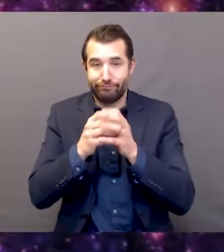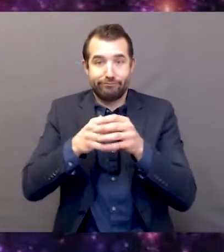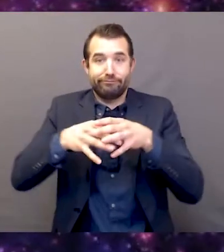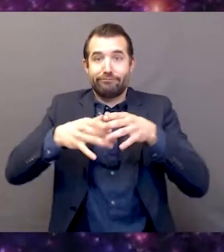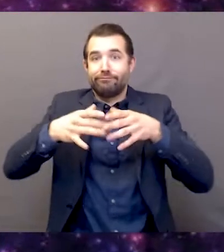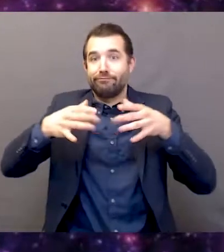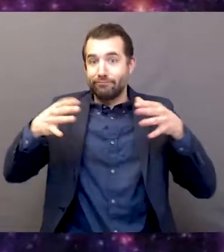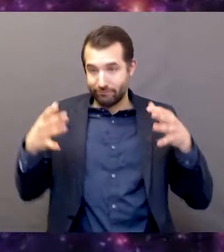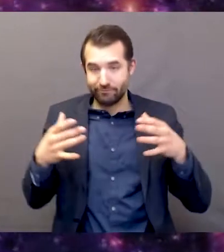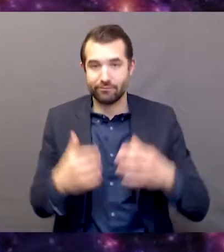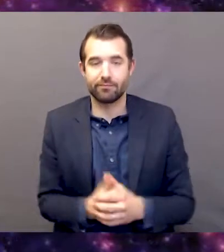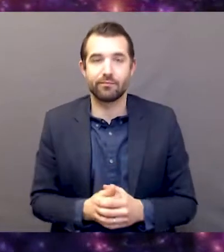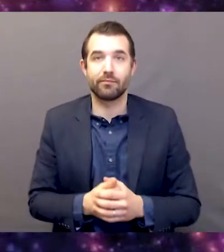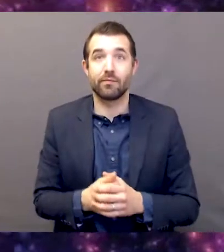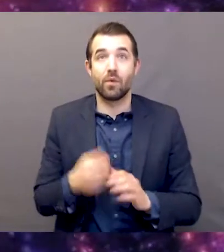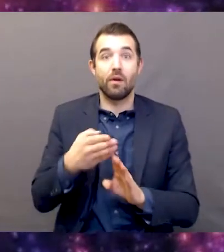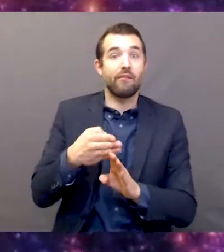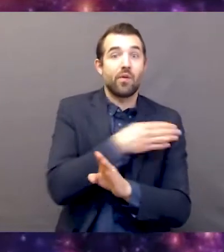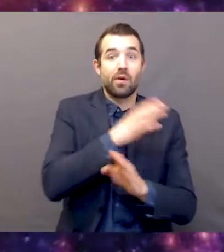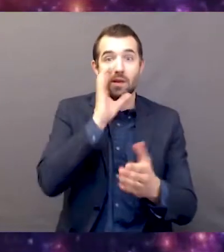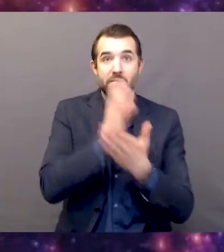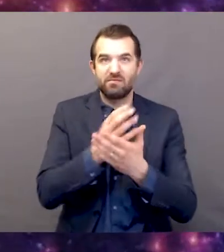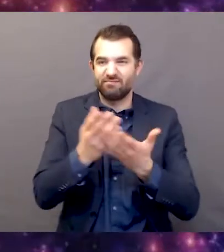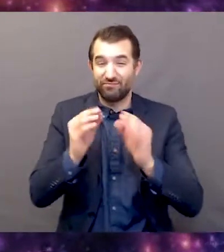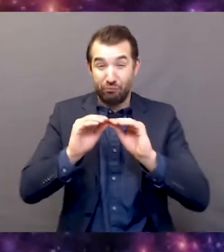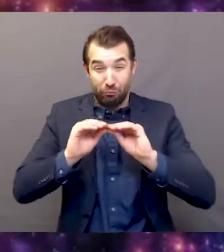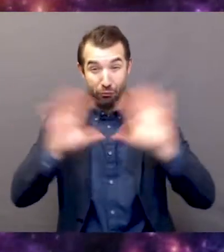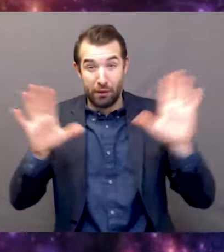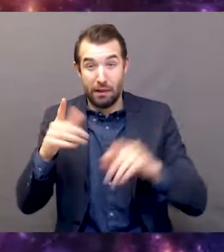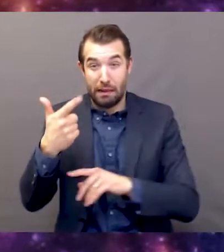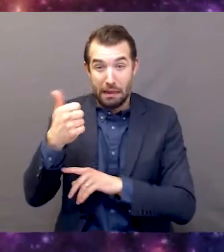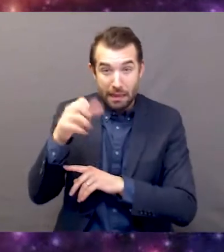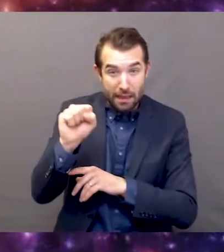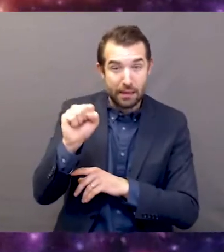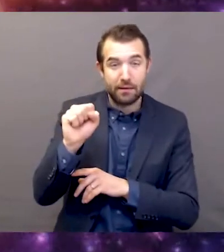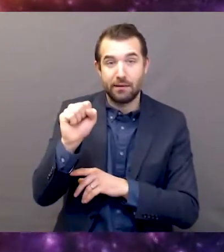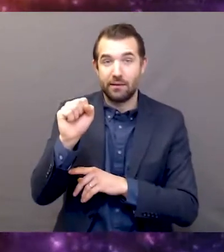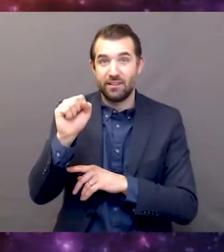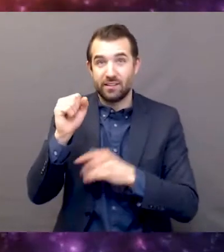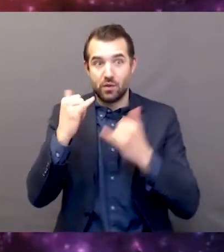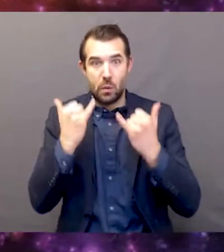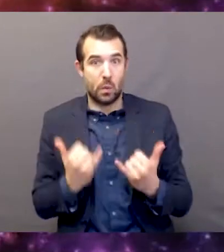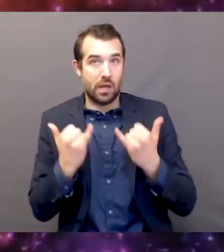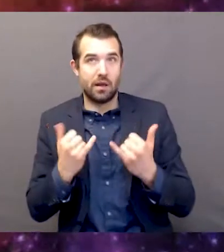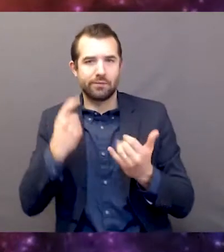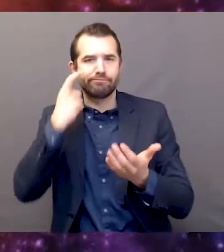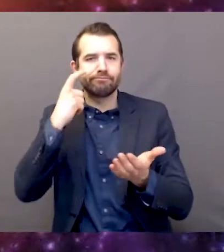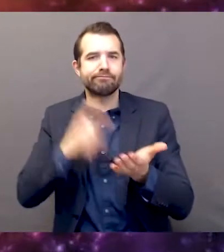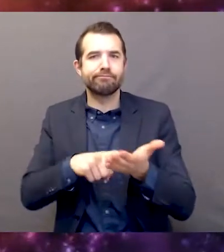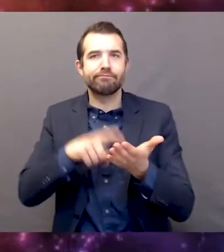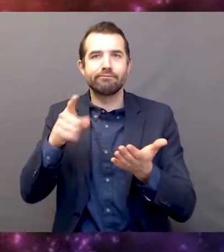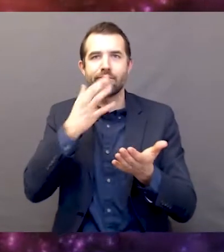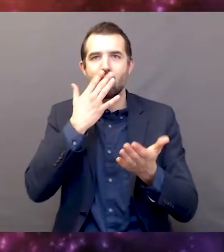Many clusters have these bright gas peaks. You saw that in the previous figure. And quantitatively here, you see a graph of brightness plotted